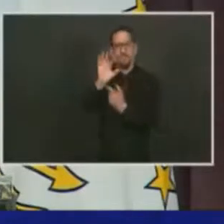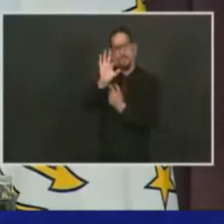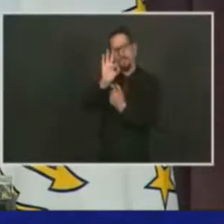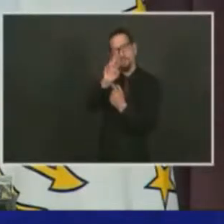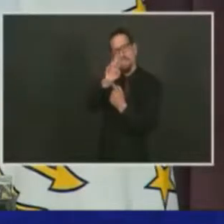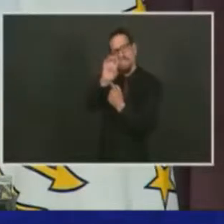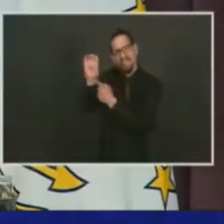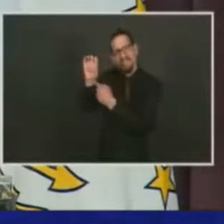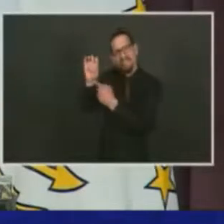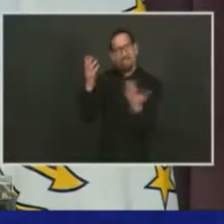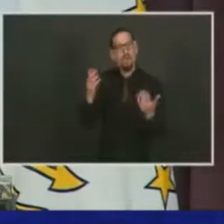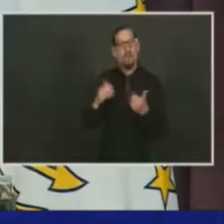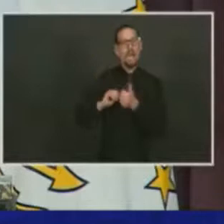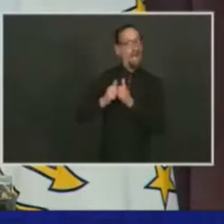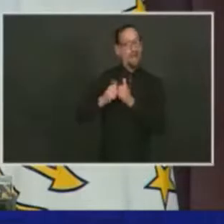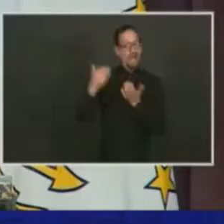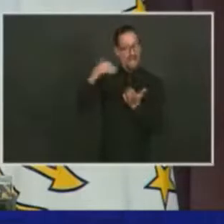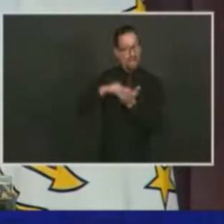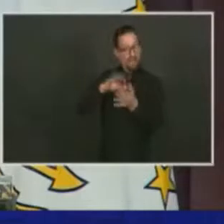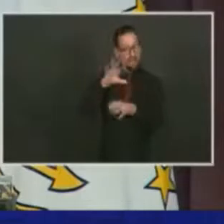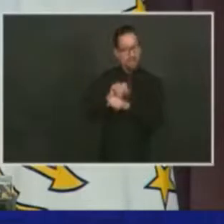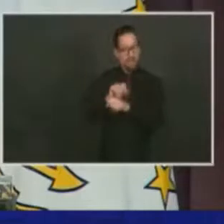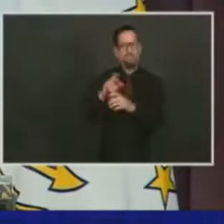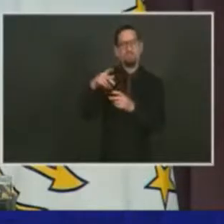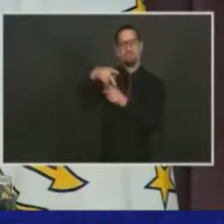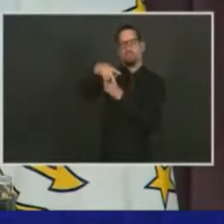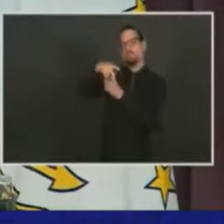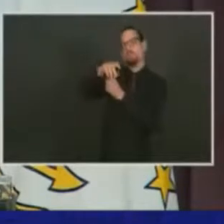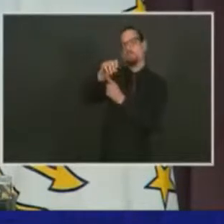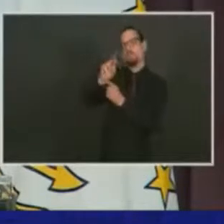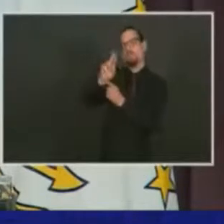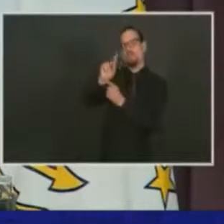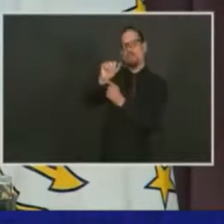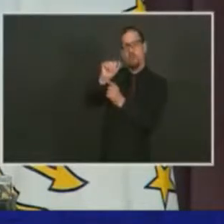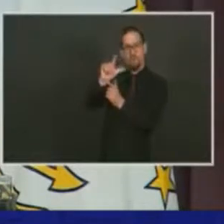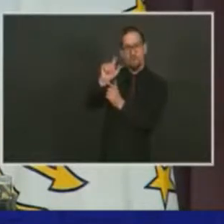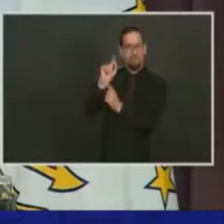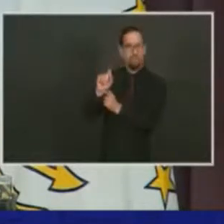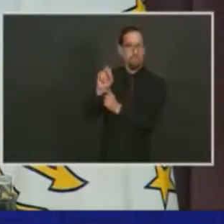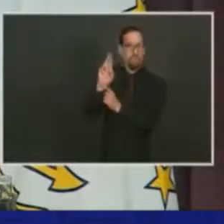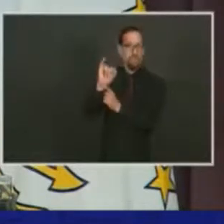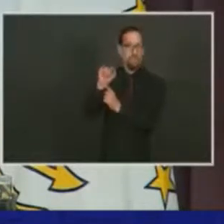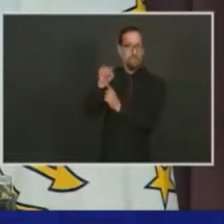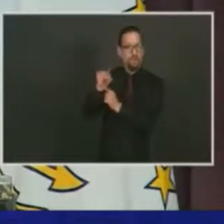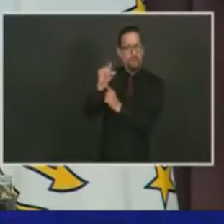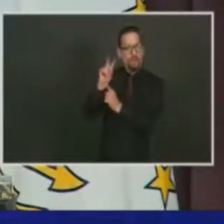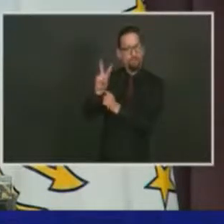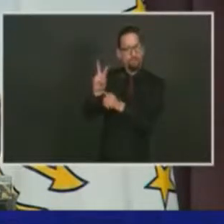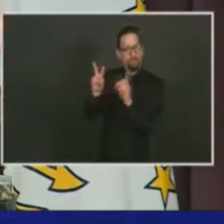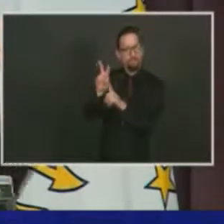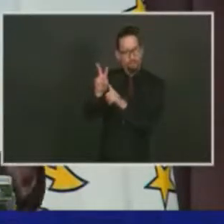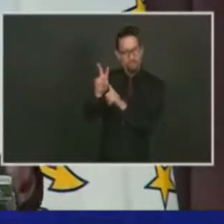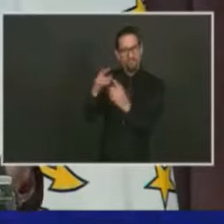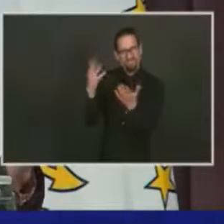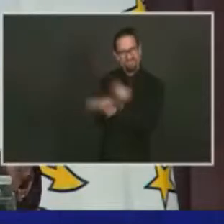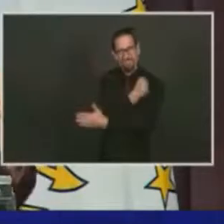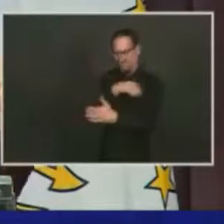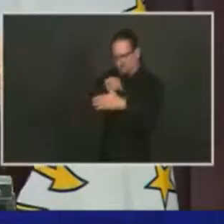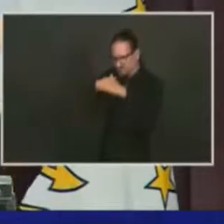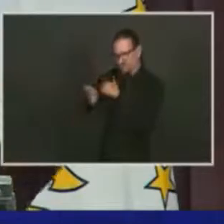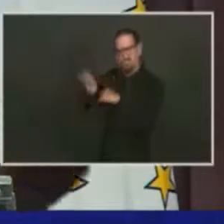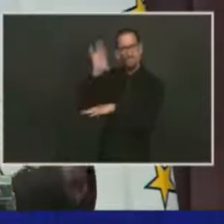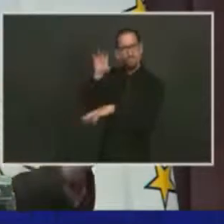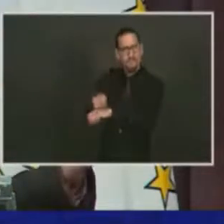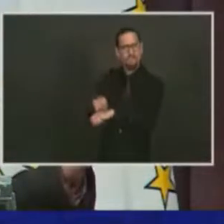Portal.ri.gov. I've been asked a couple of times at this press conference, hey, Governor, when I try that, they say I